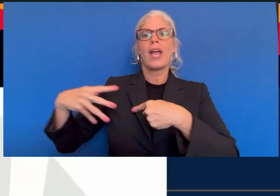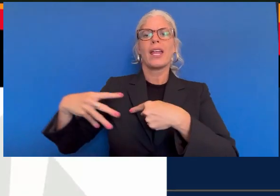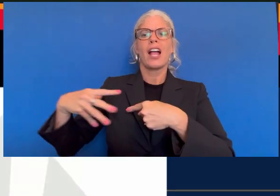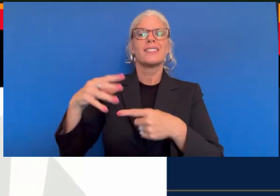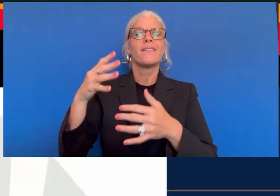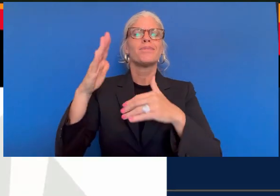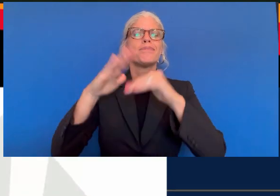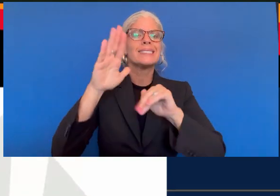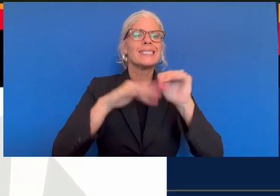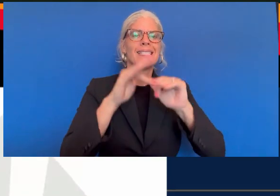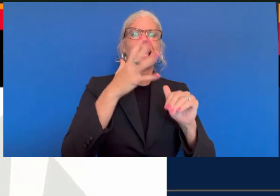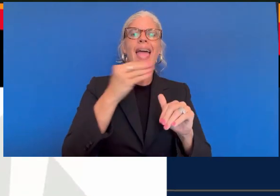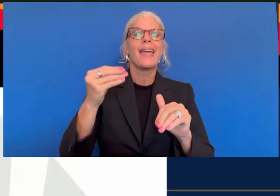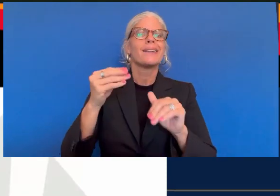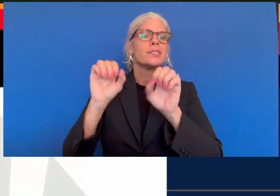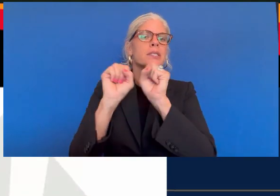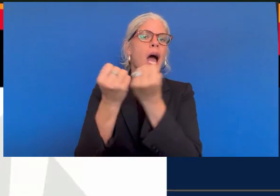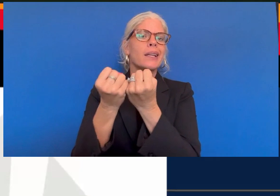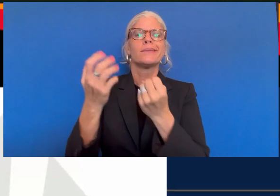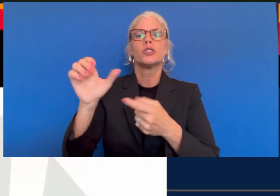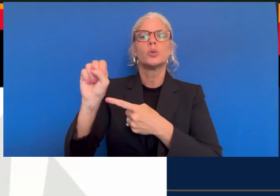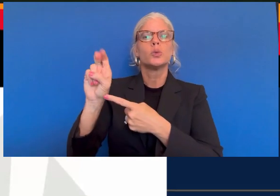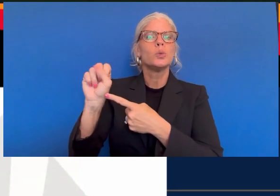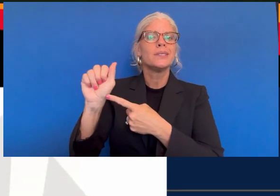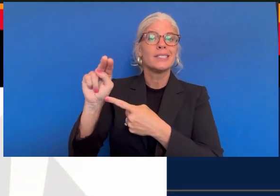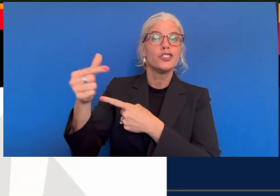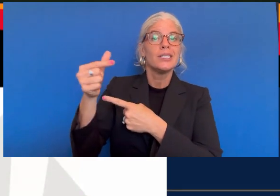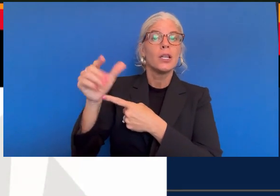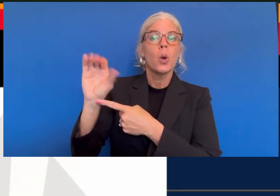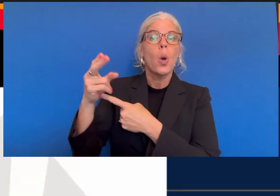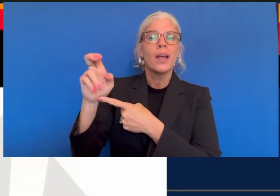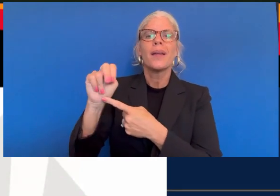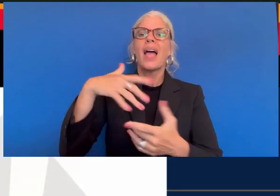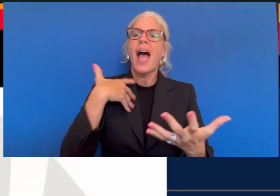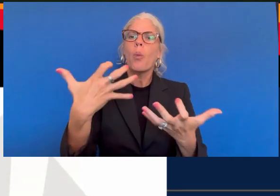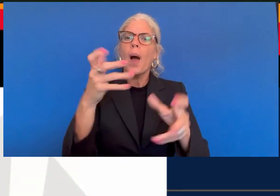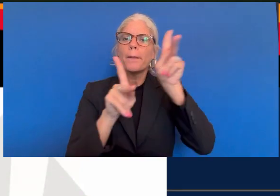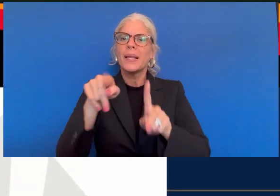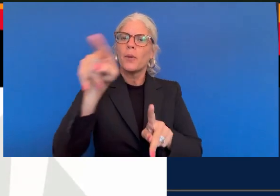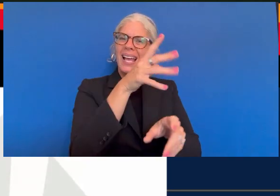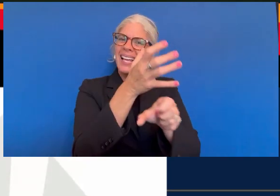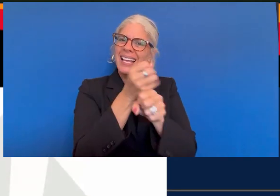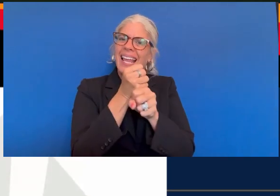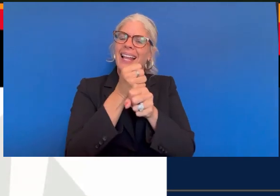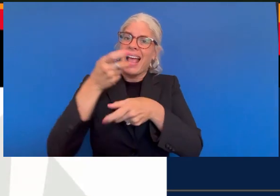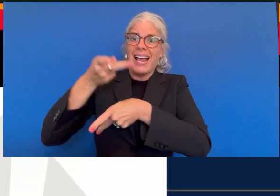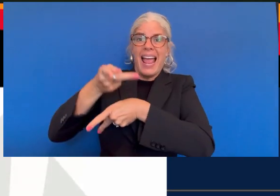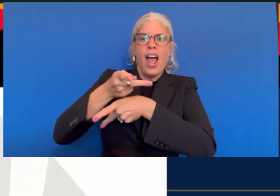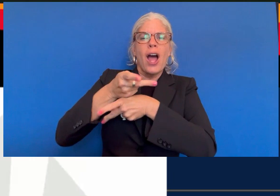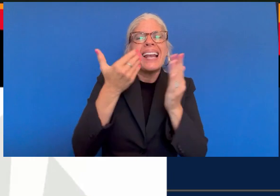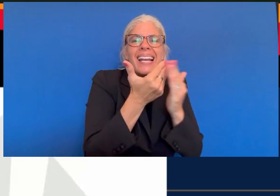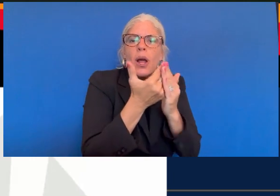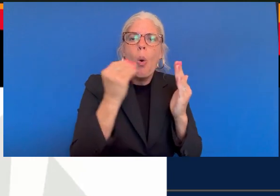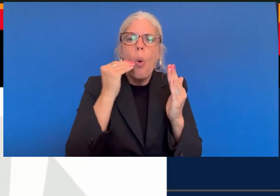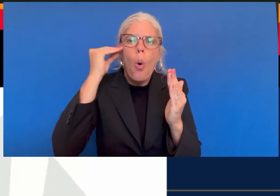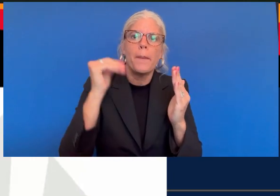facilities and the societies and Susan G. Komen. I want people to get care as close to home as they possibly can, but